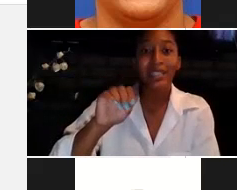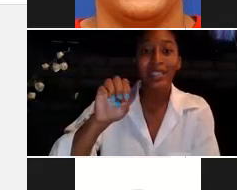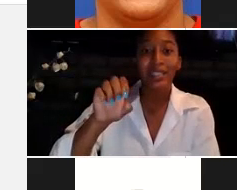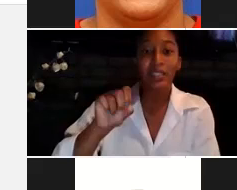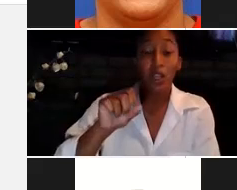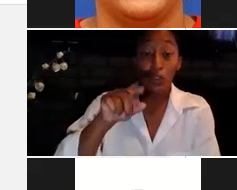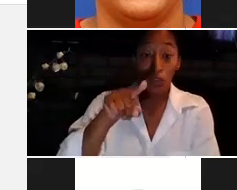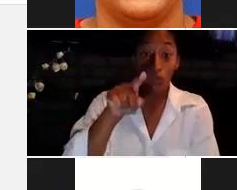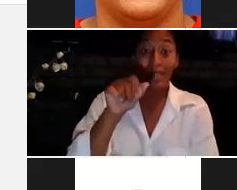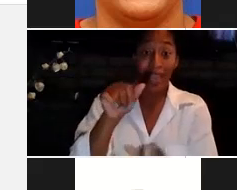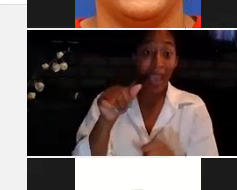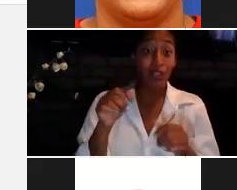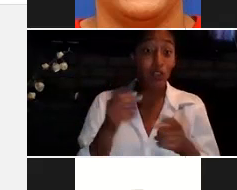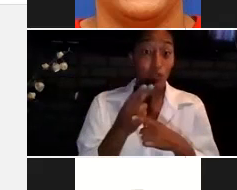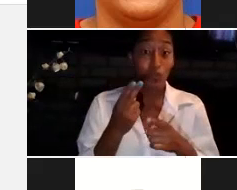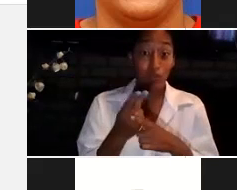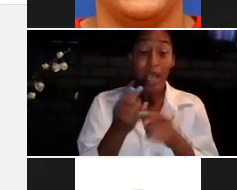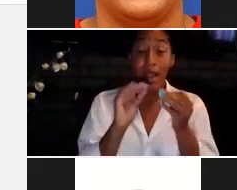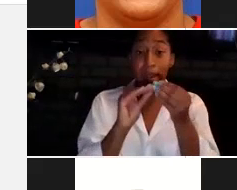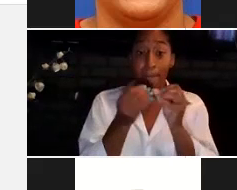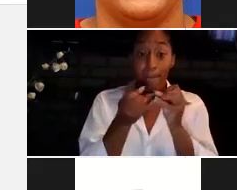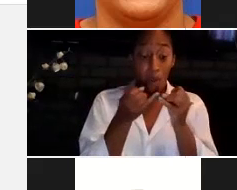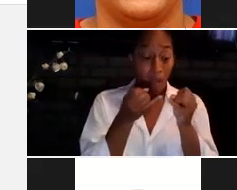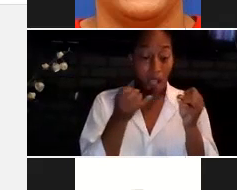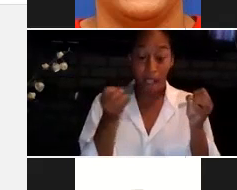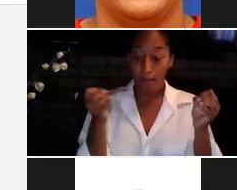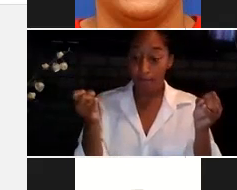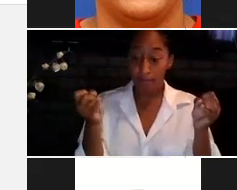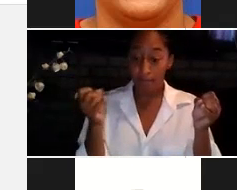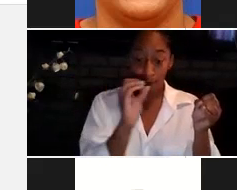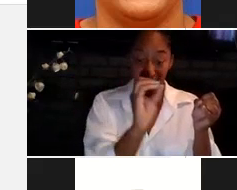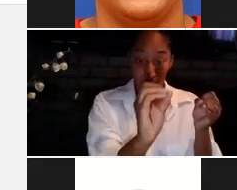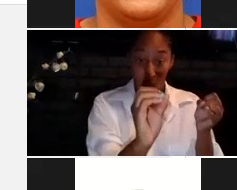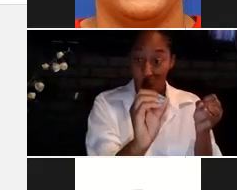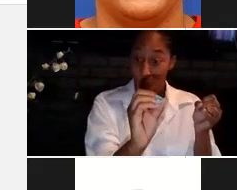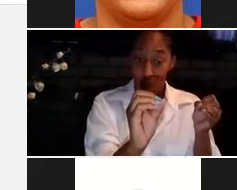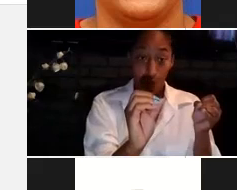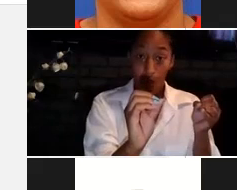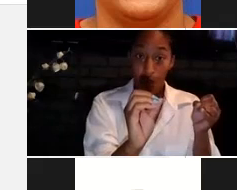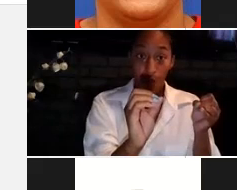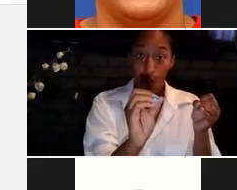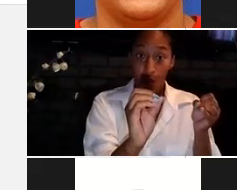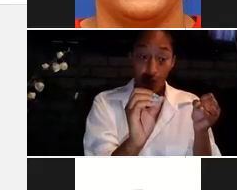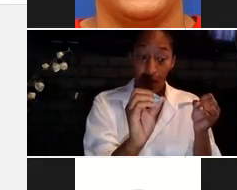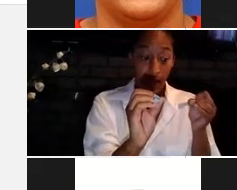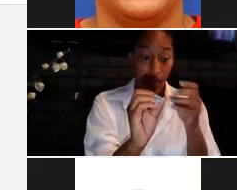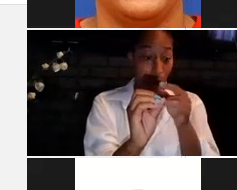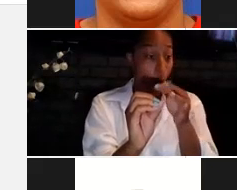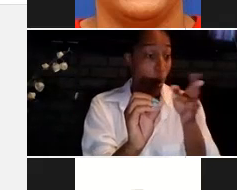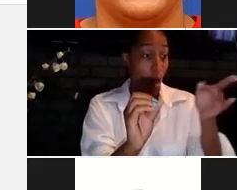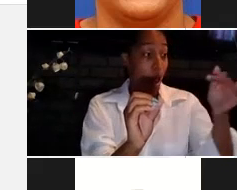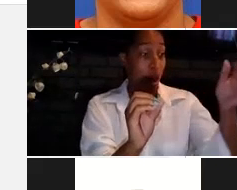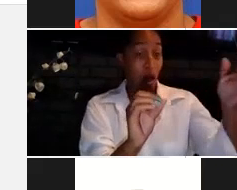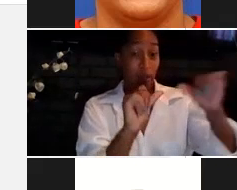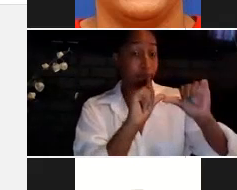number line is what? You have a 0 point in the middle, and then on and on forever toward the right, or on and